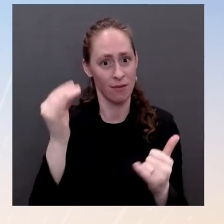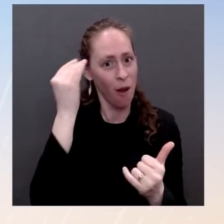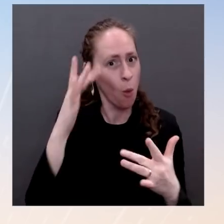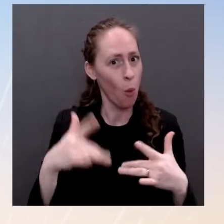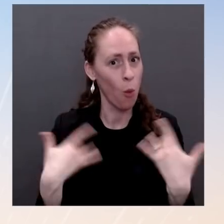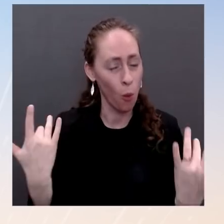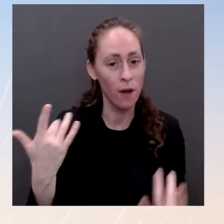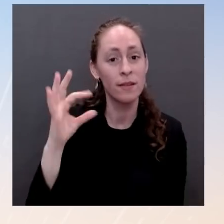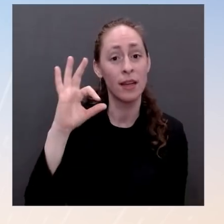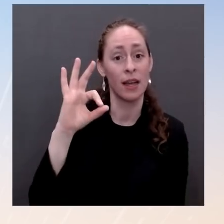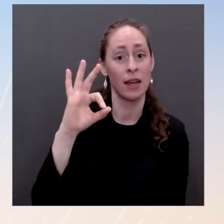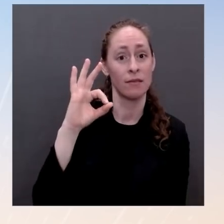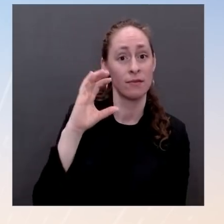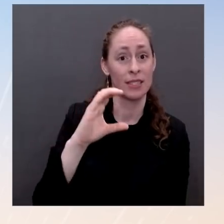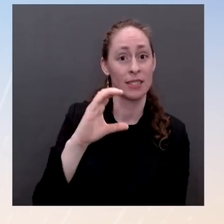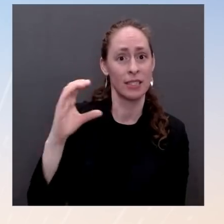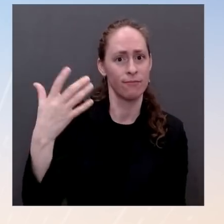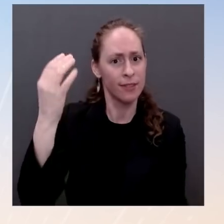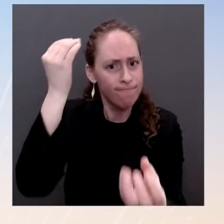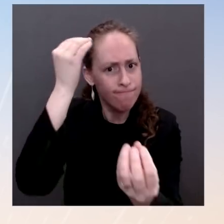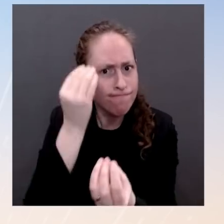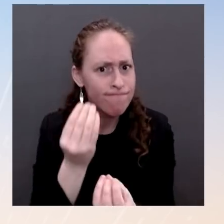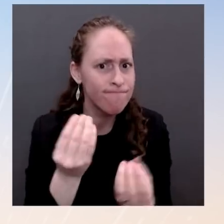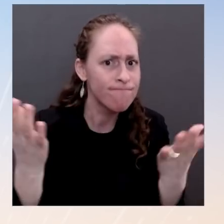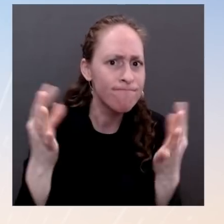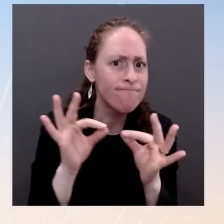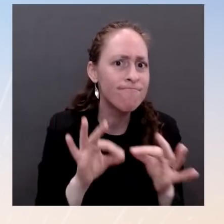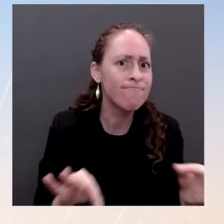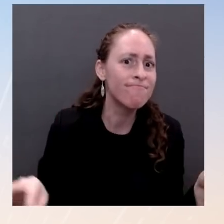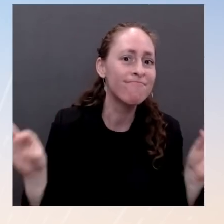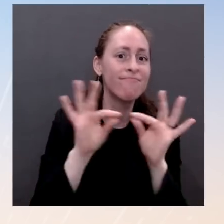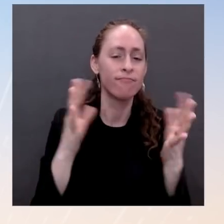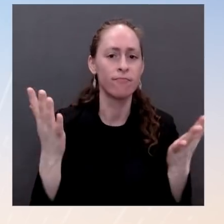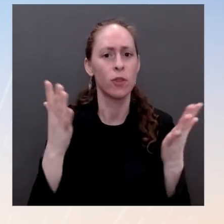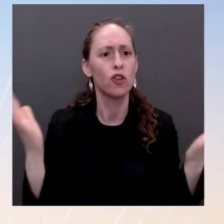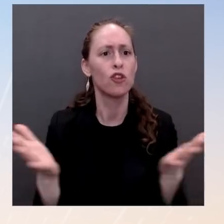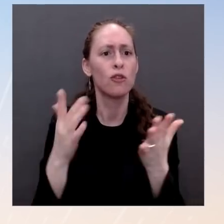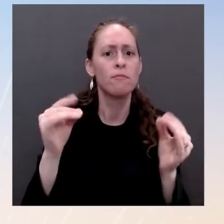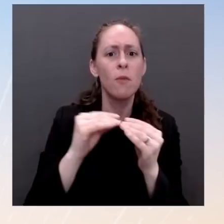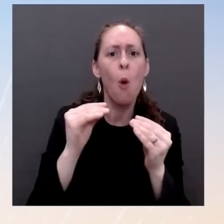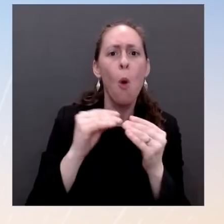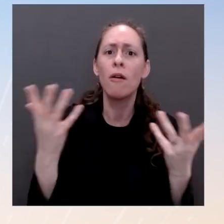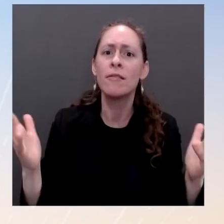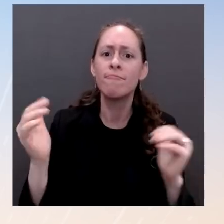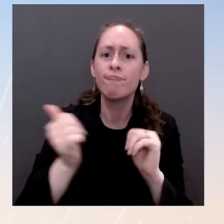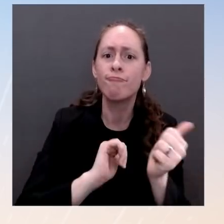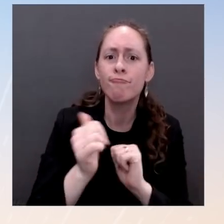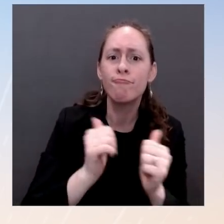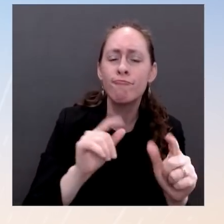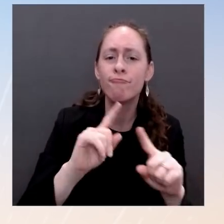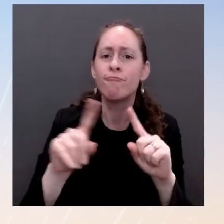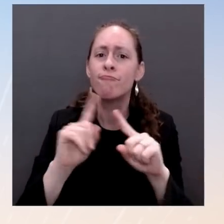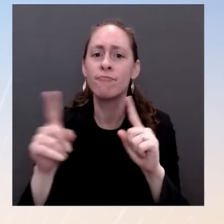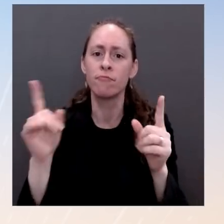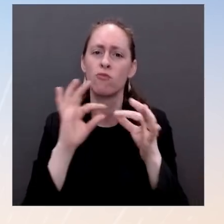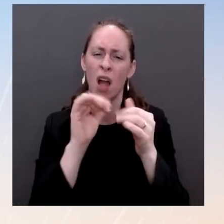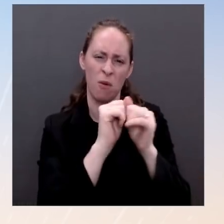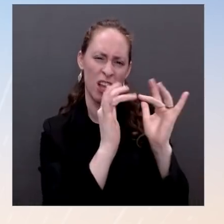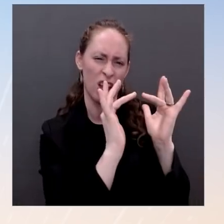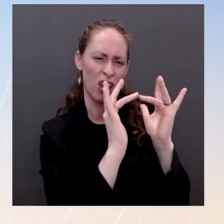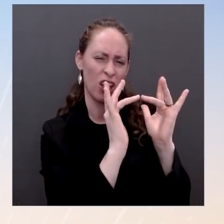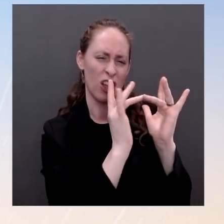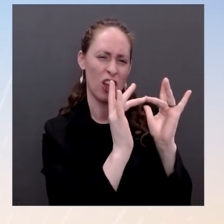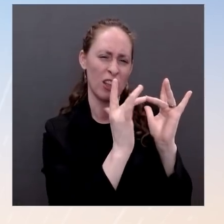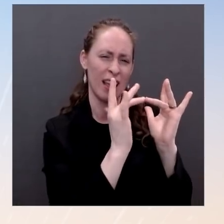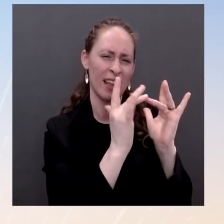in the market for high-speed internet, which President Biden requested in his executive order on competition. As some of you may know, the landlord, if you